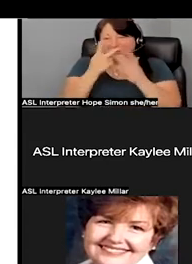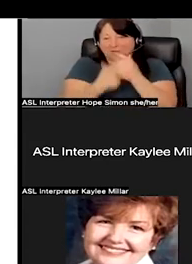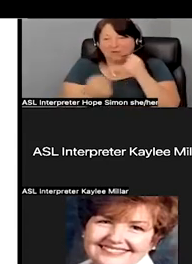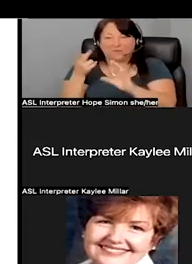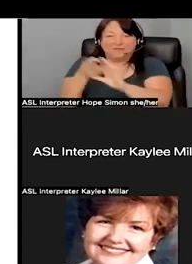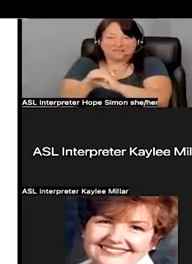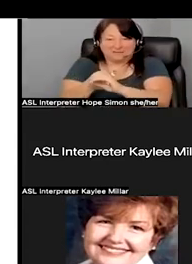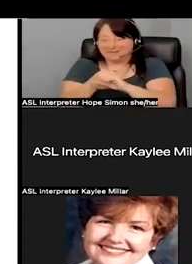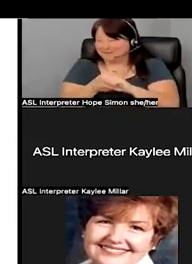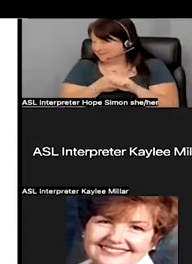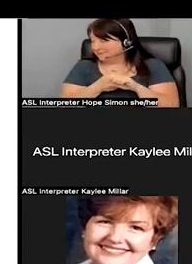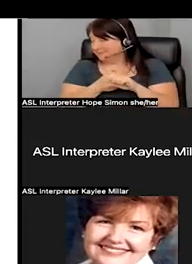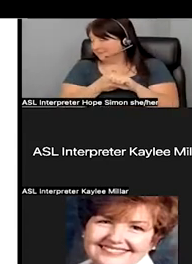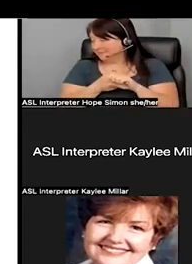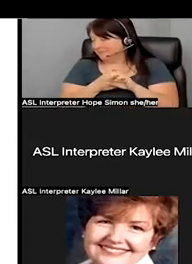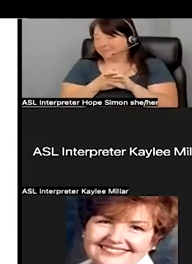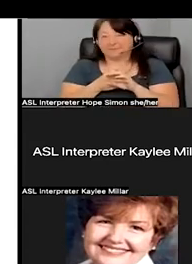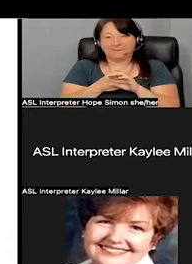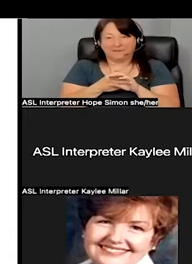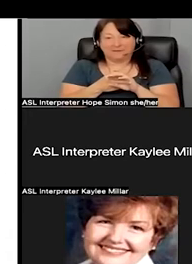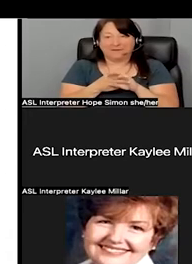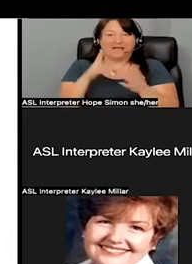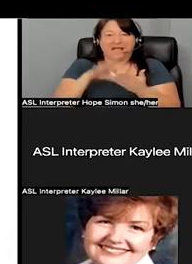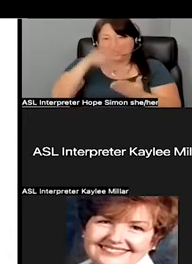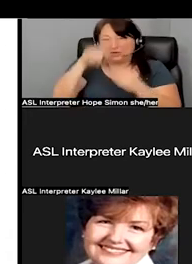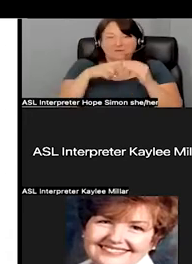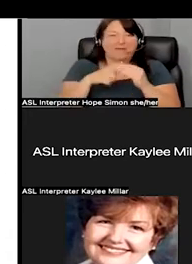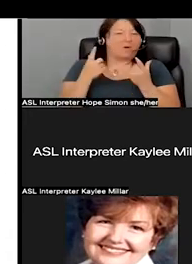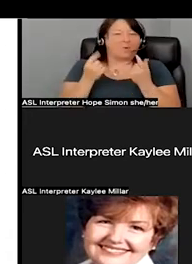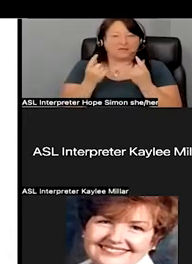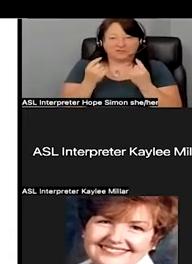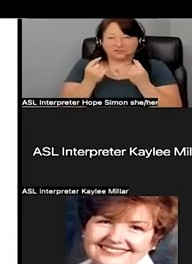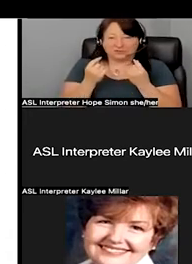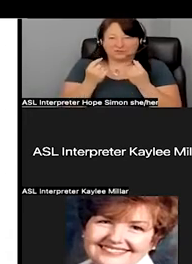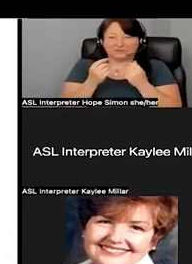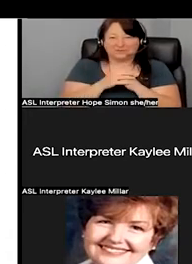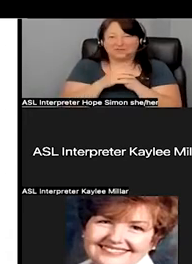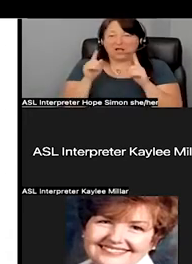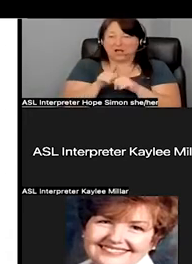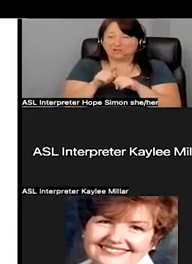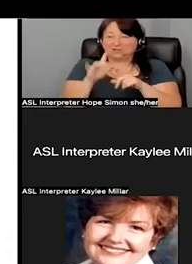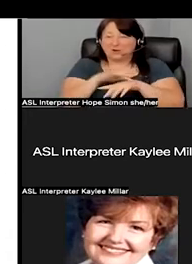participate and learn all about what to do there. Also,